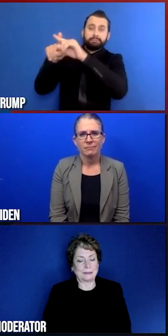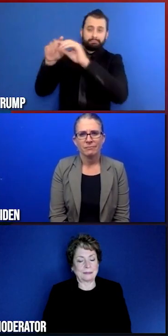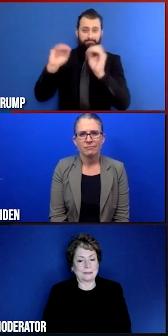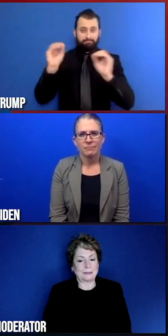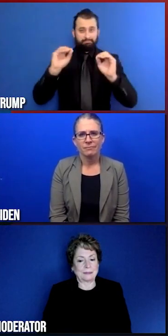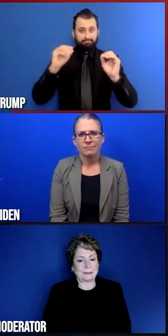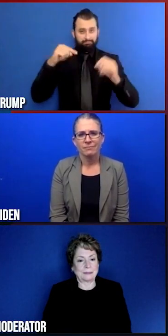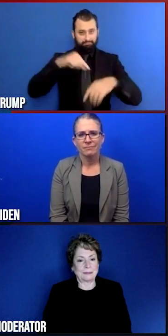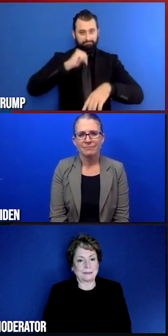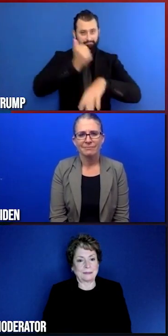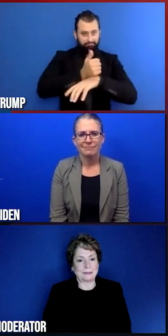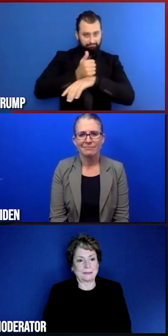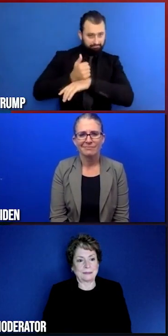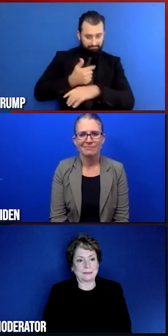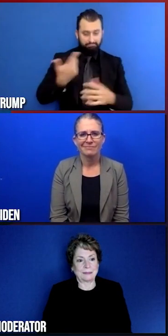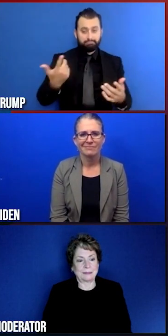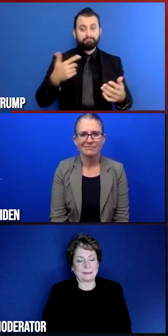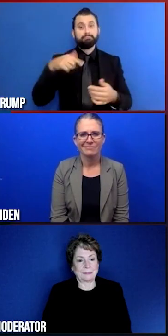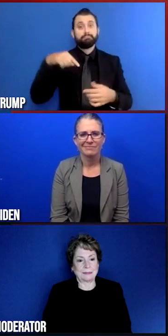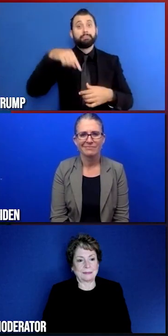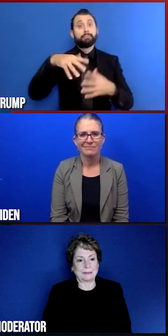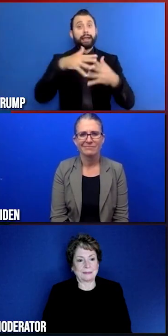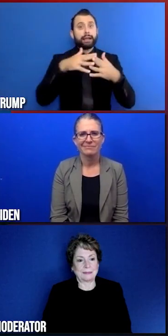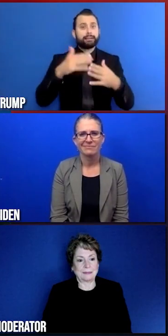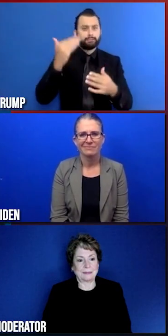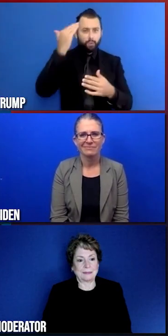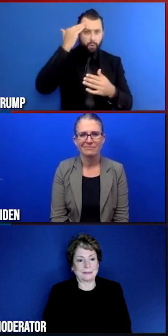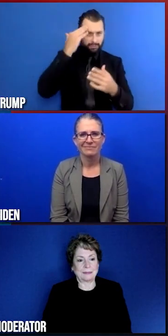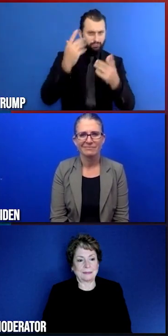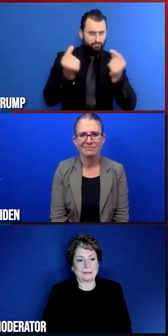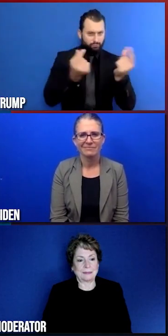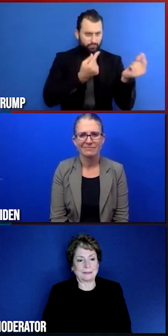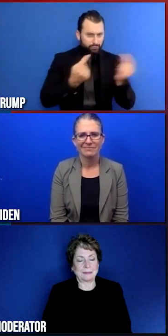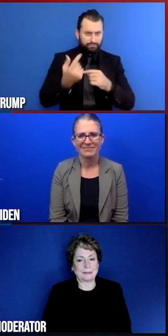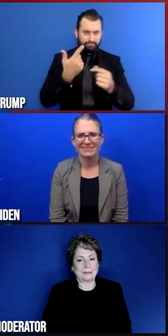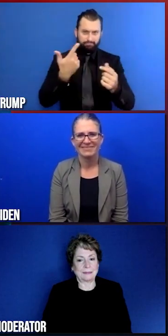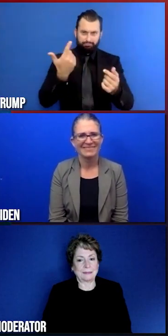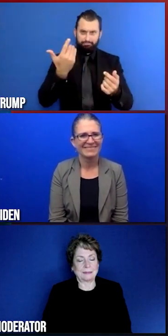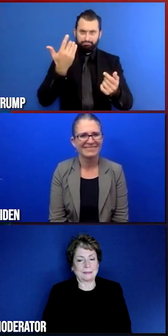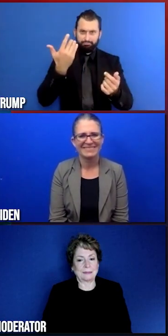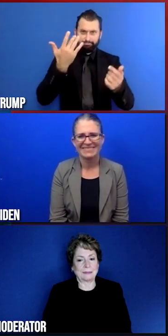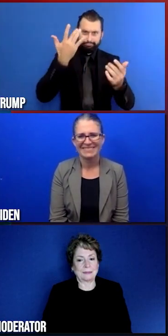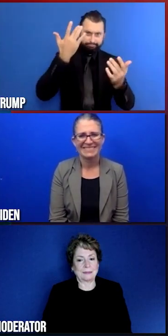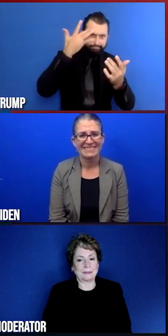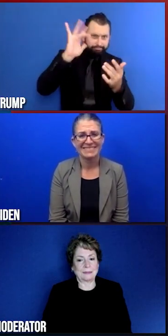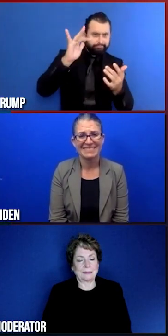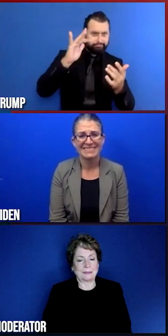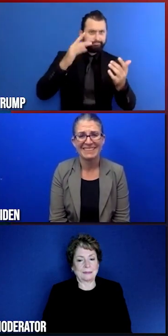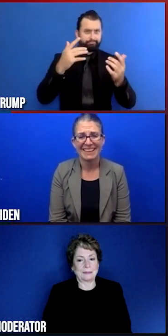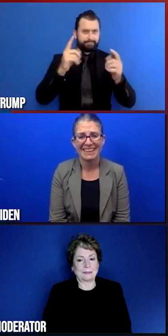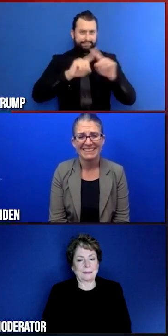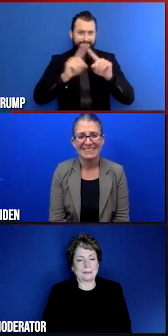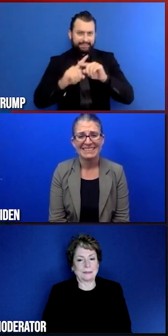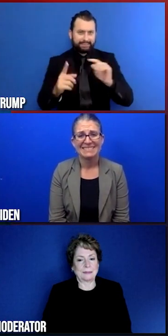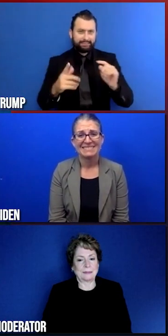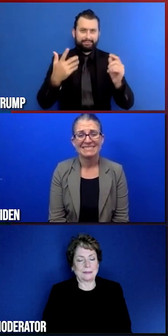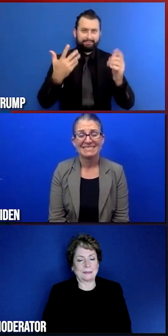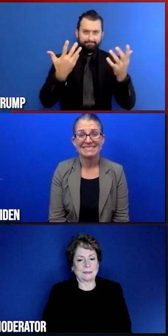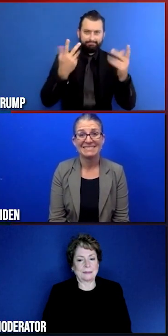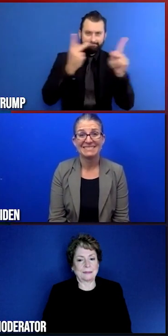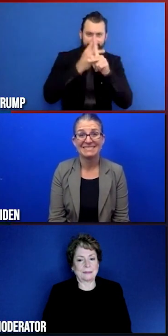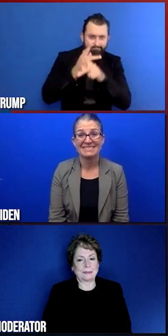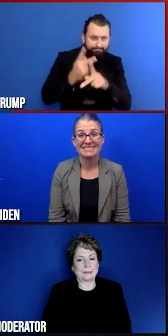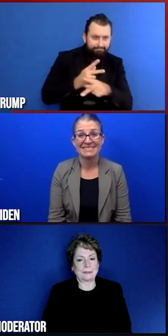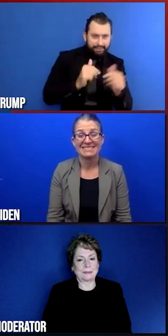extremely expensive, kills all the birds. It's very intermittent. It's got a lot of problems, and they happen to make the windmills in both Germany